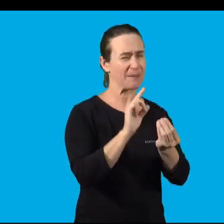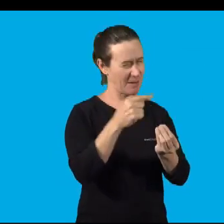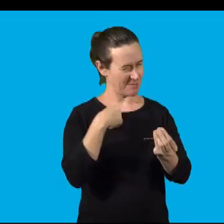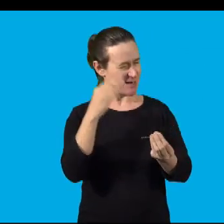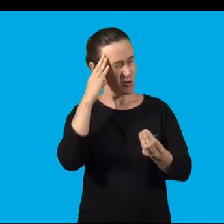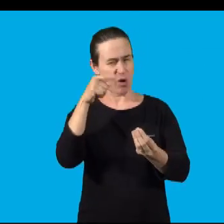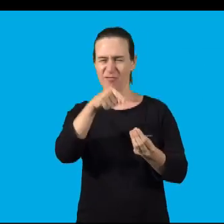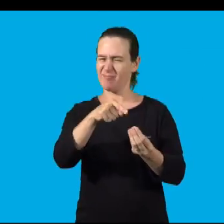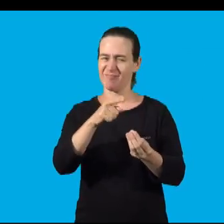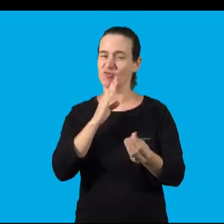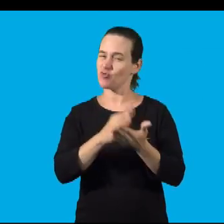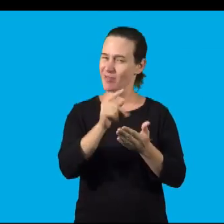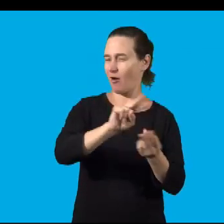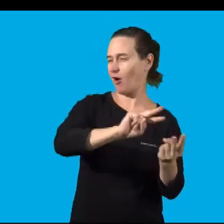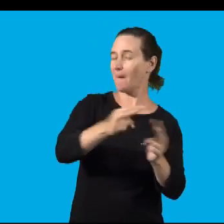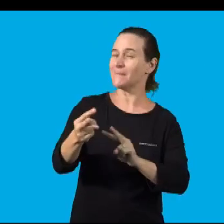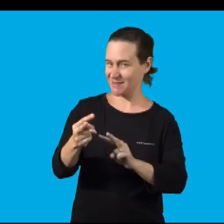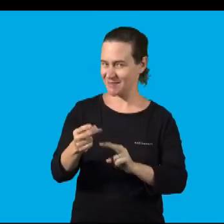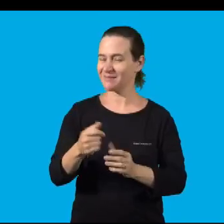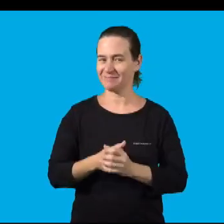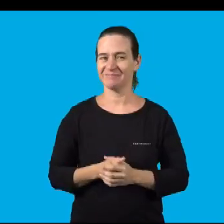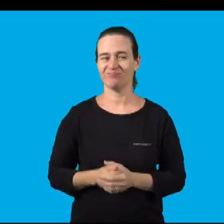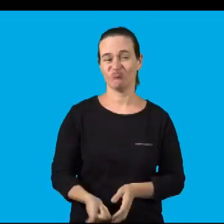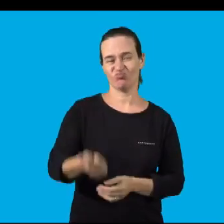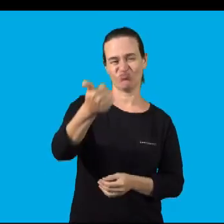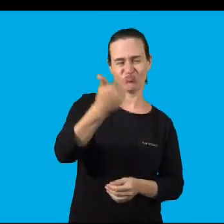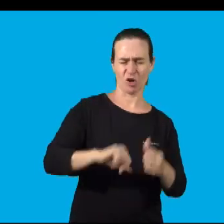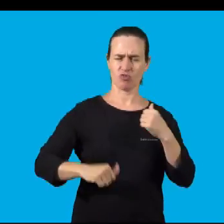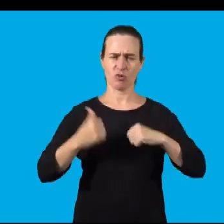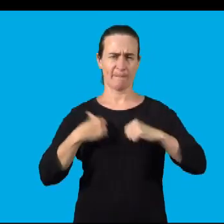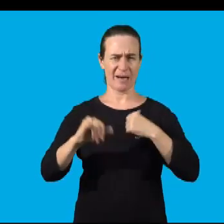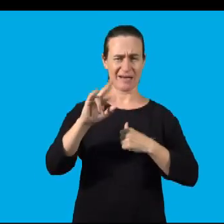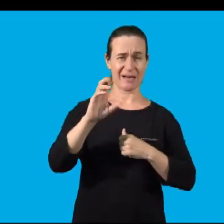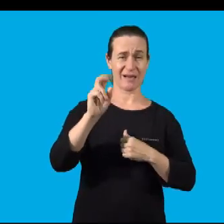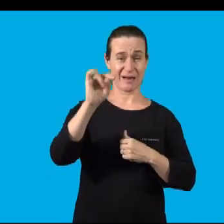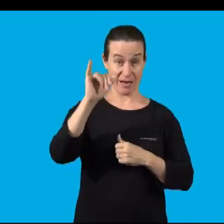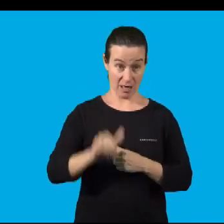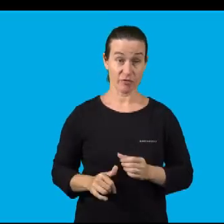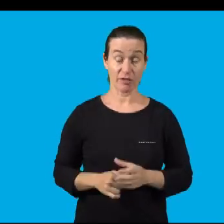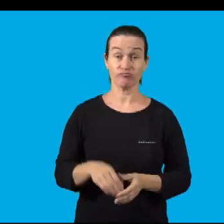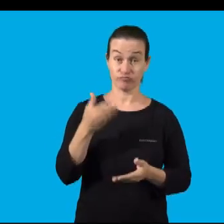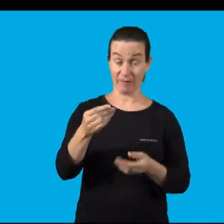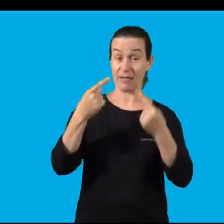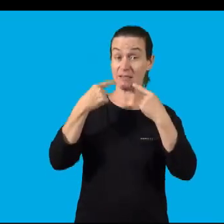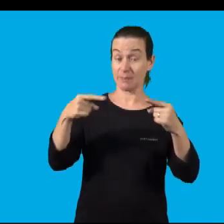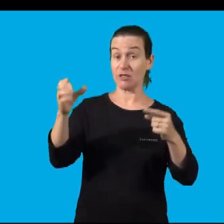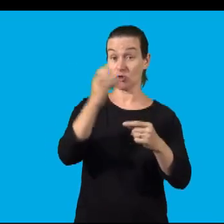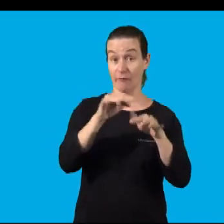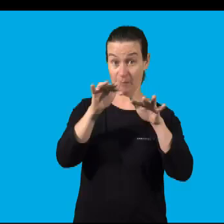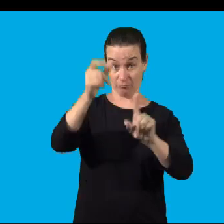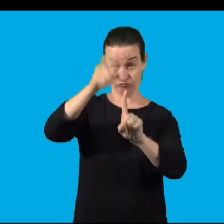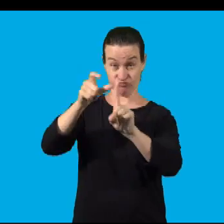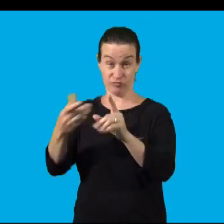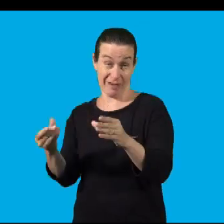signifies the opposite or appears contradictory. Dramatic irony, irony inherent in speeches